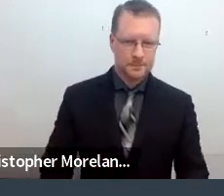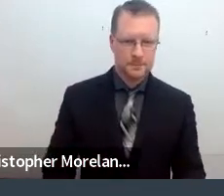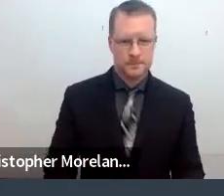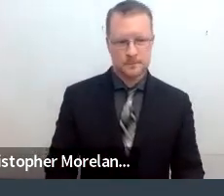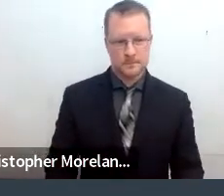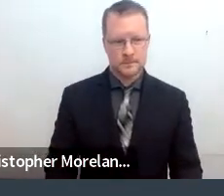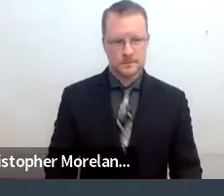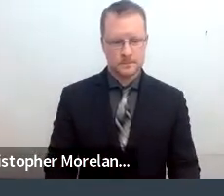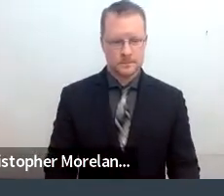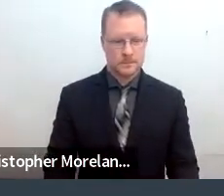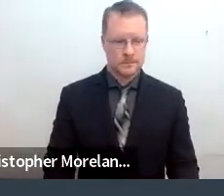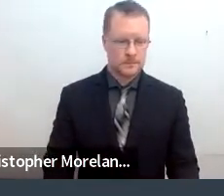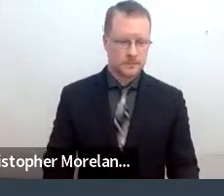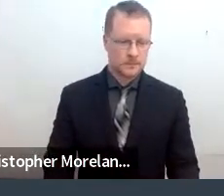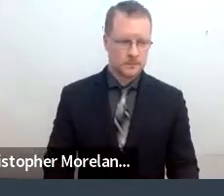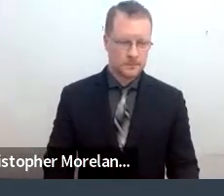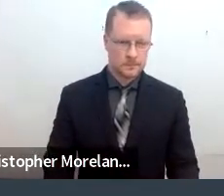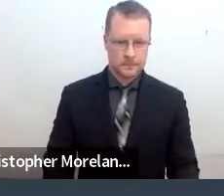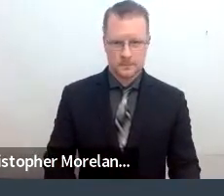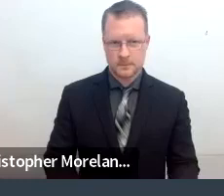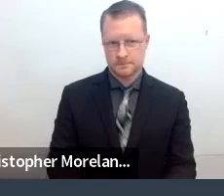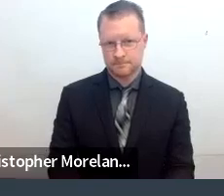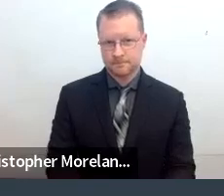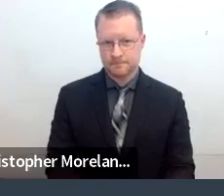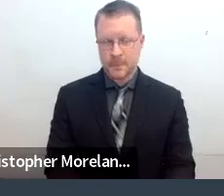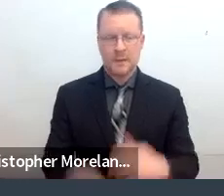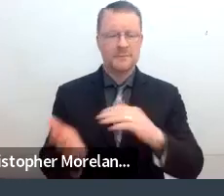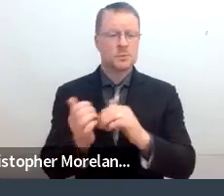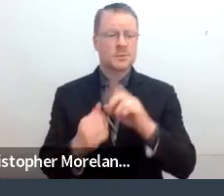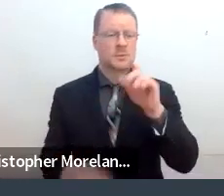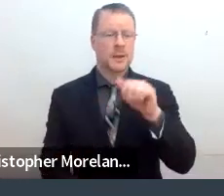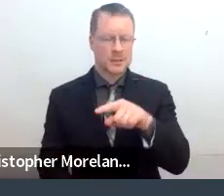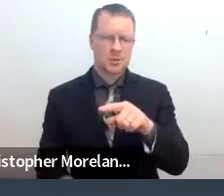as it pertains to physicians with disabilities.